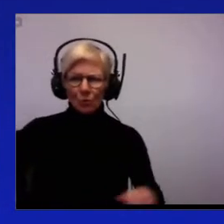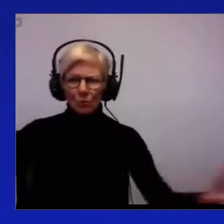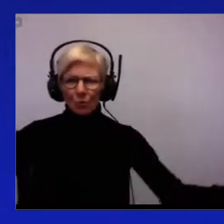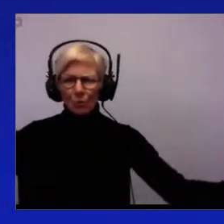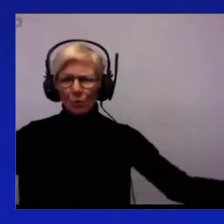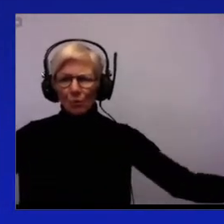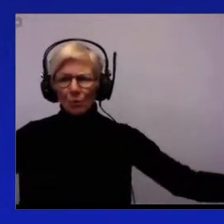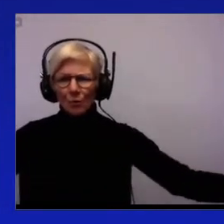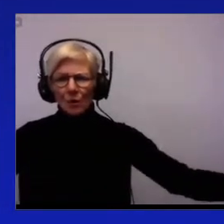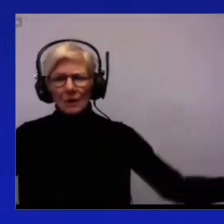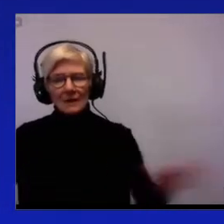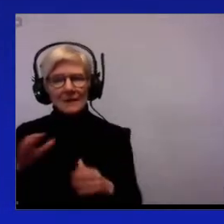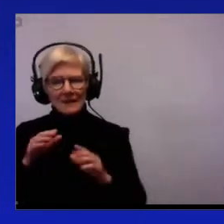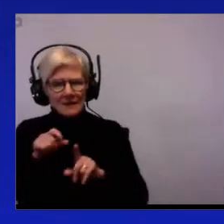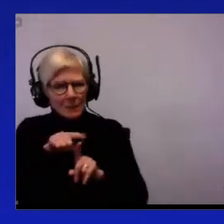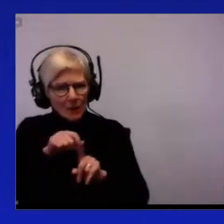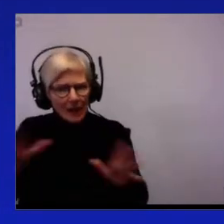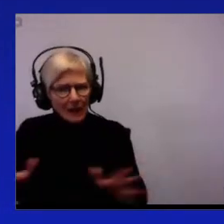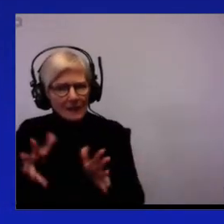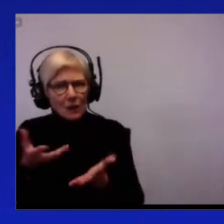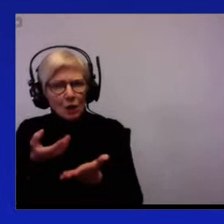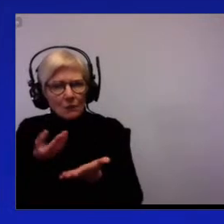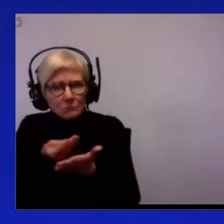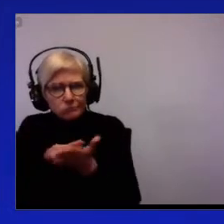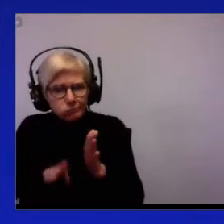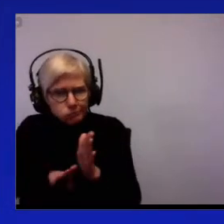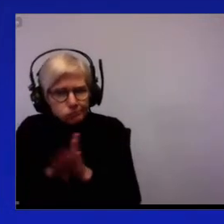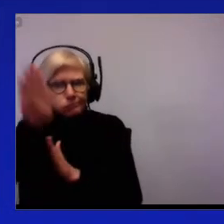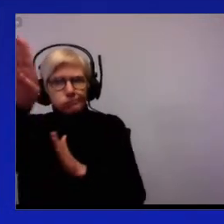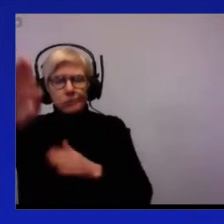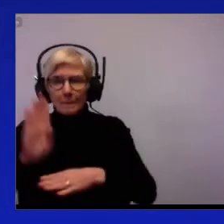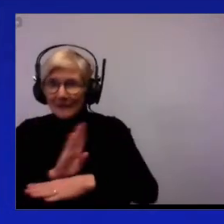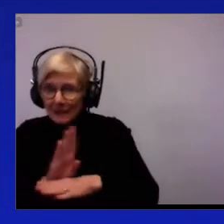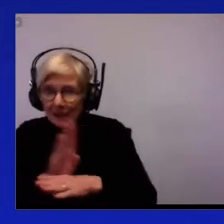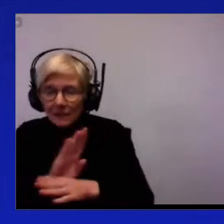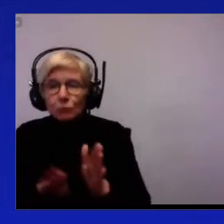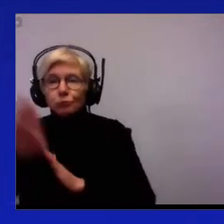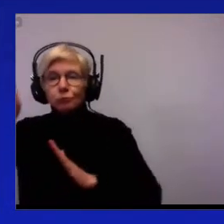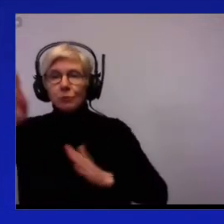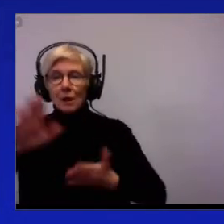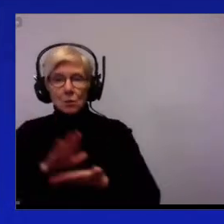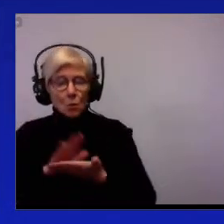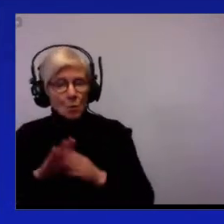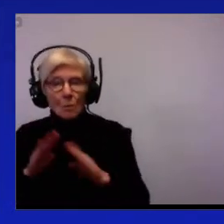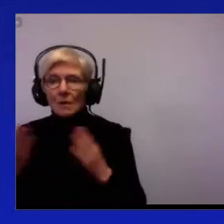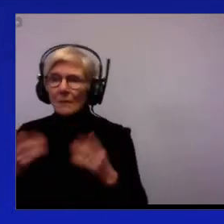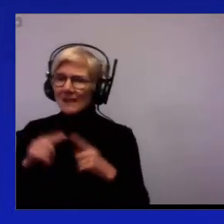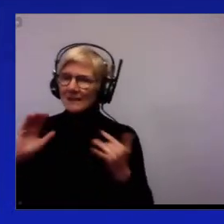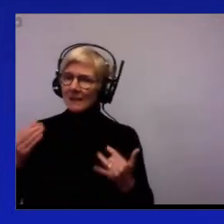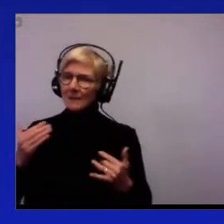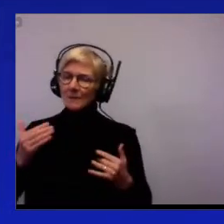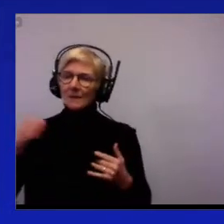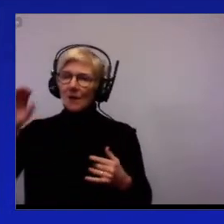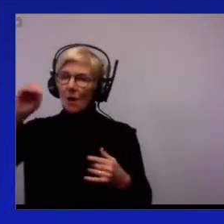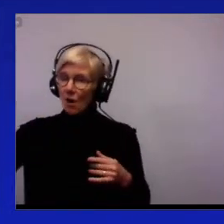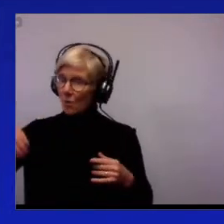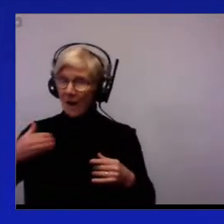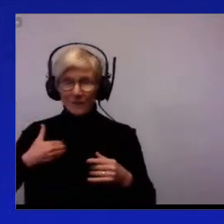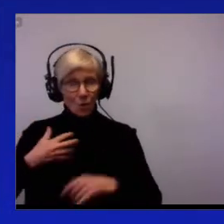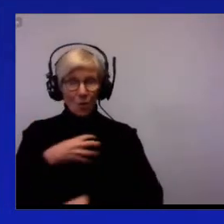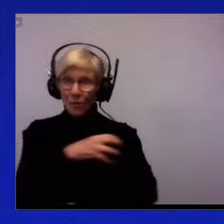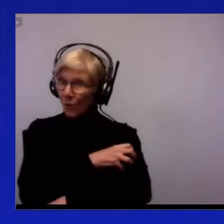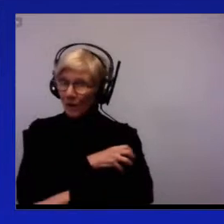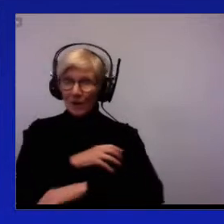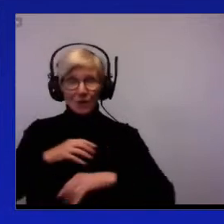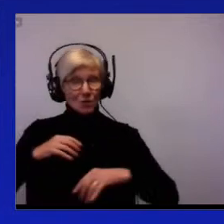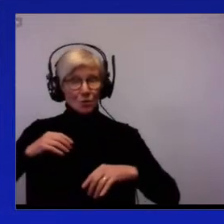It sounds like today the City of Ottawa is not planning to have, or to at least authorize, large events, summer